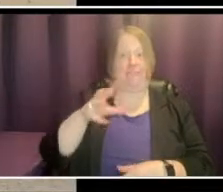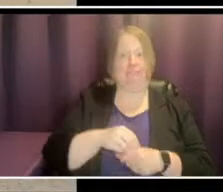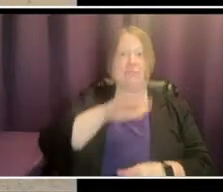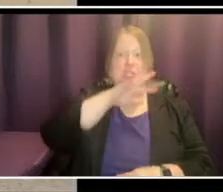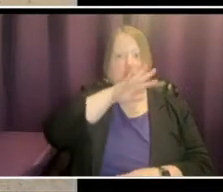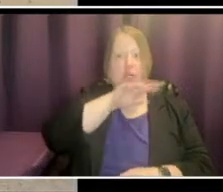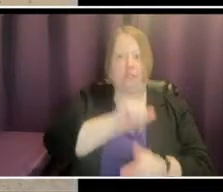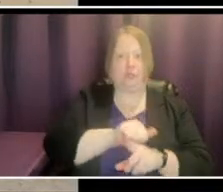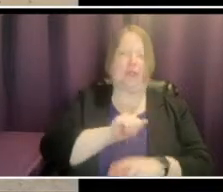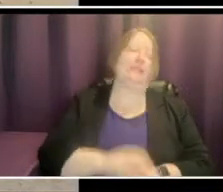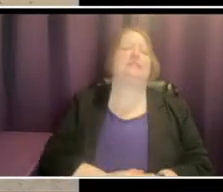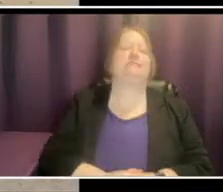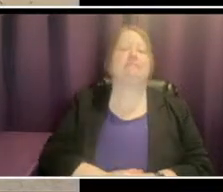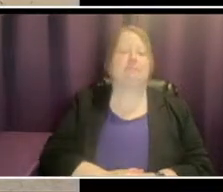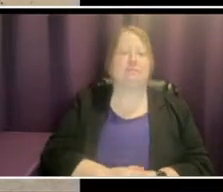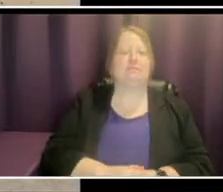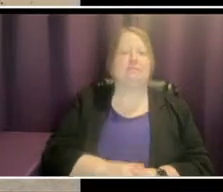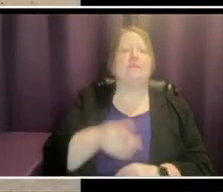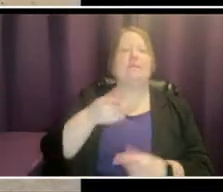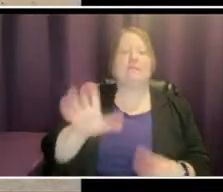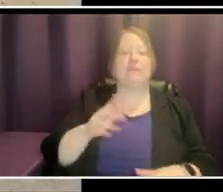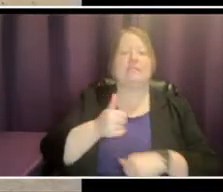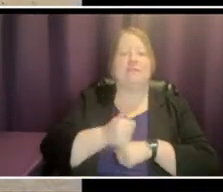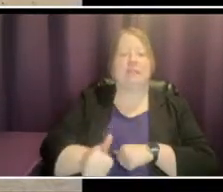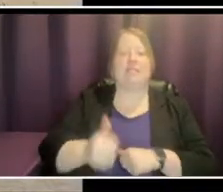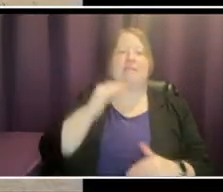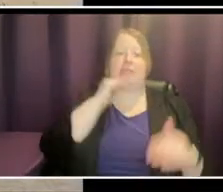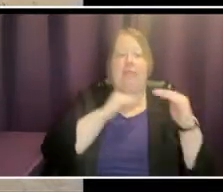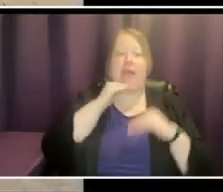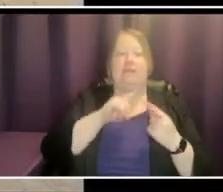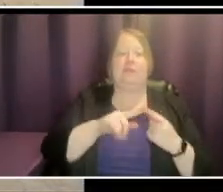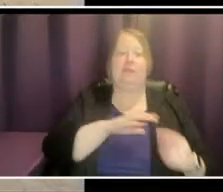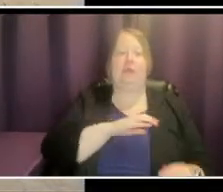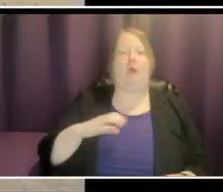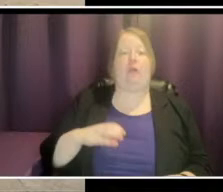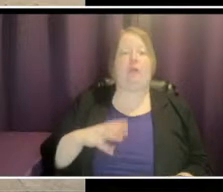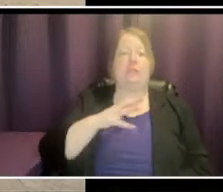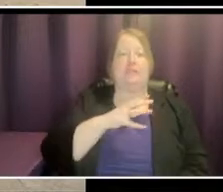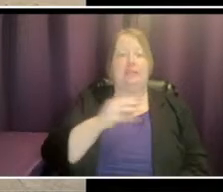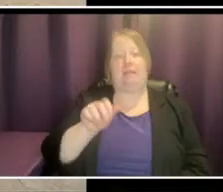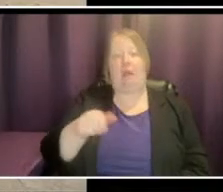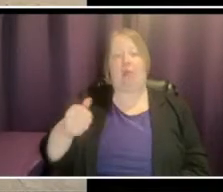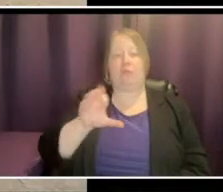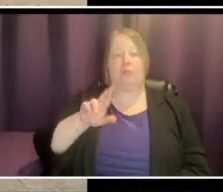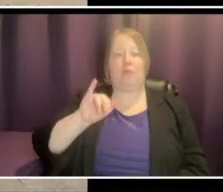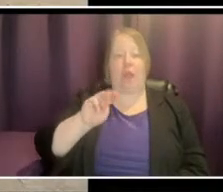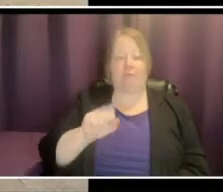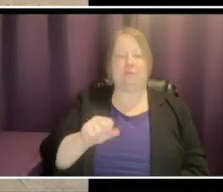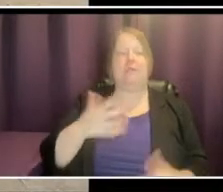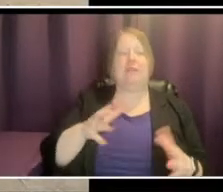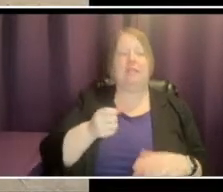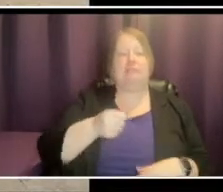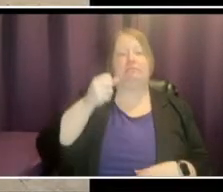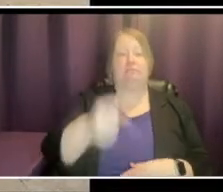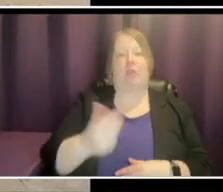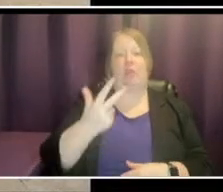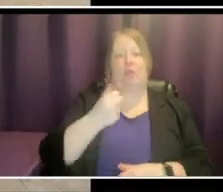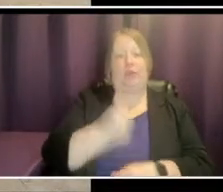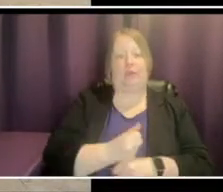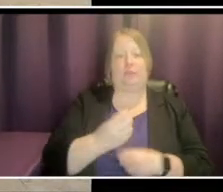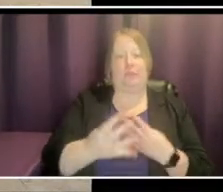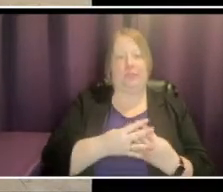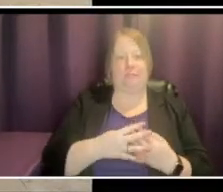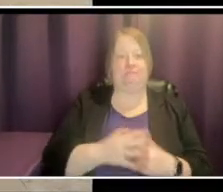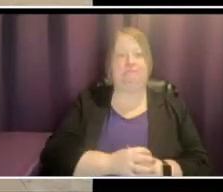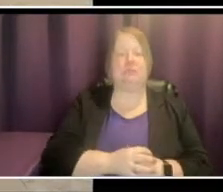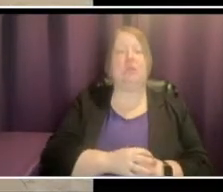to Congress and other crimes and sentenced to more than 3 years in prison. He's also a longtime advisor to